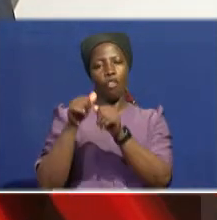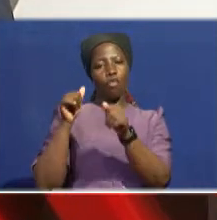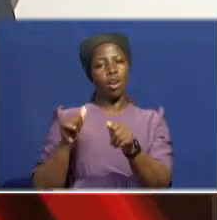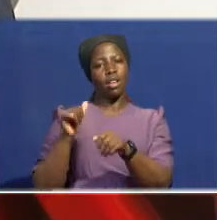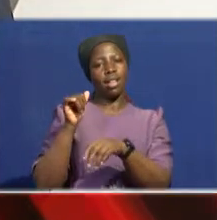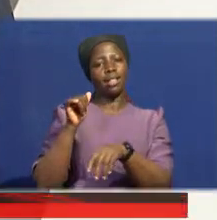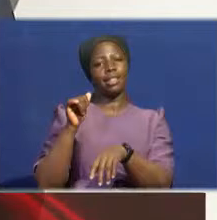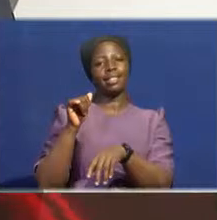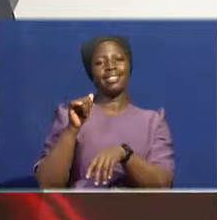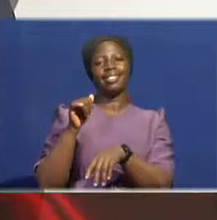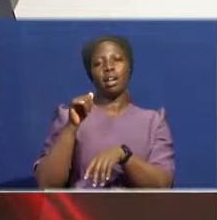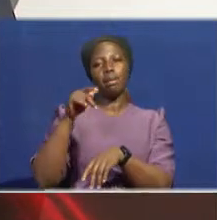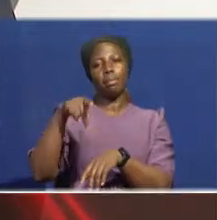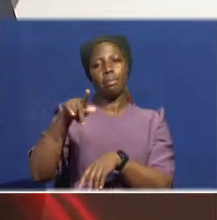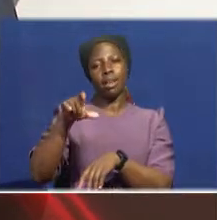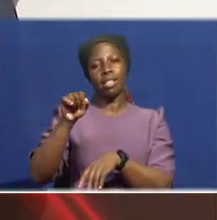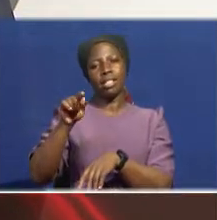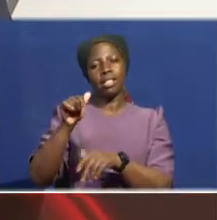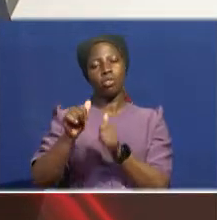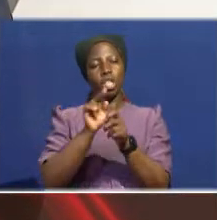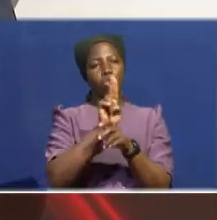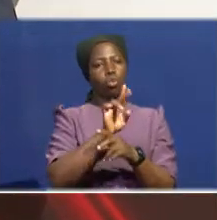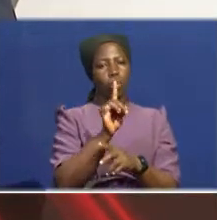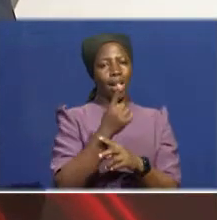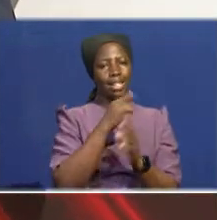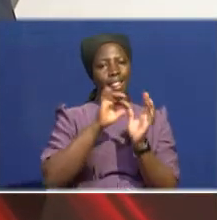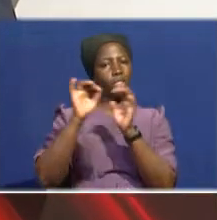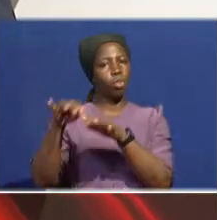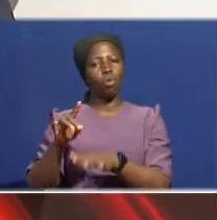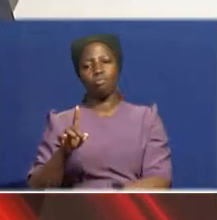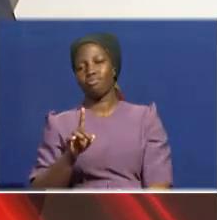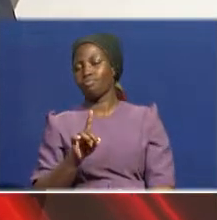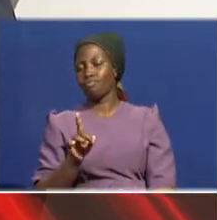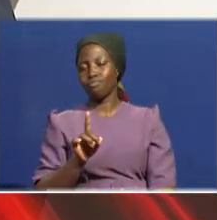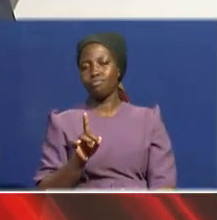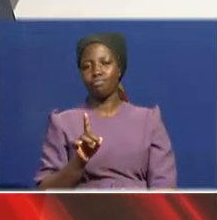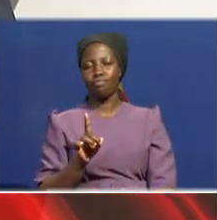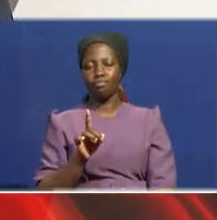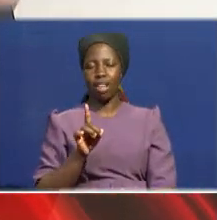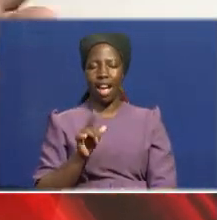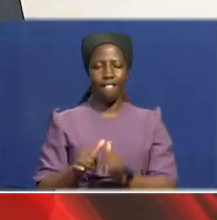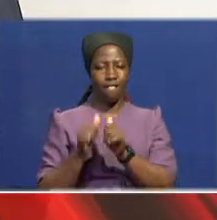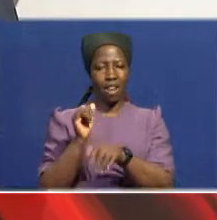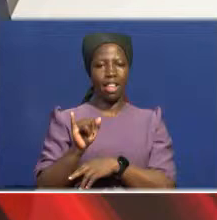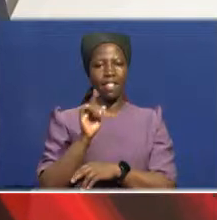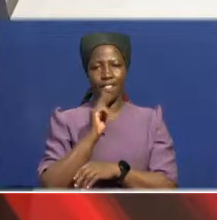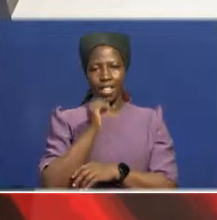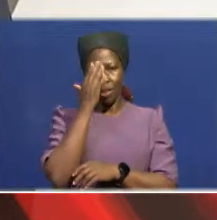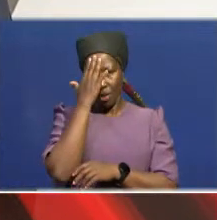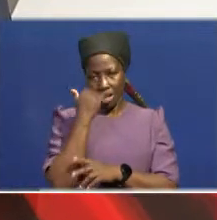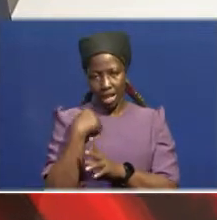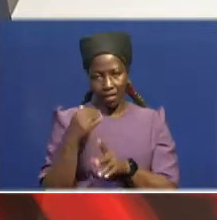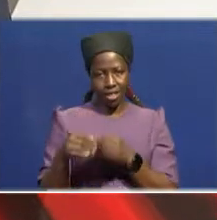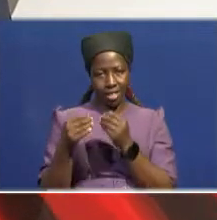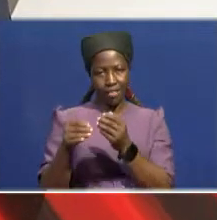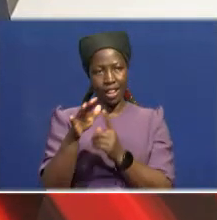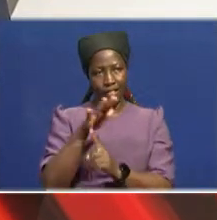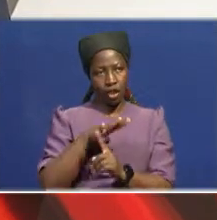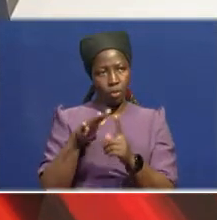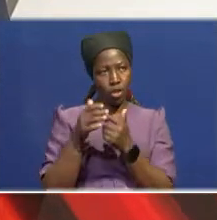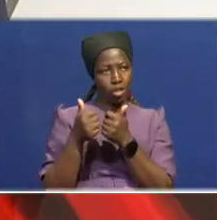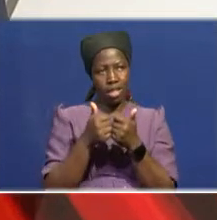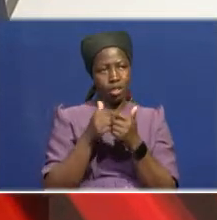because those ones really create environmental challenges mm-hmm. because of disposing. So for us,